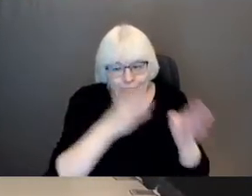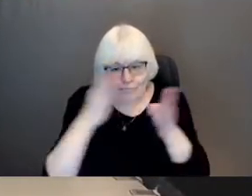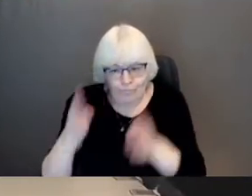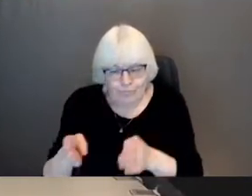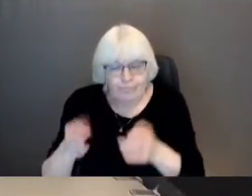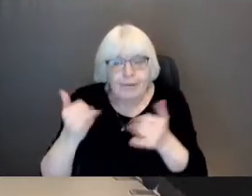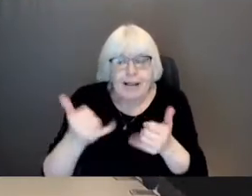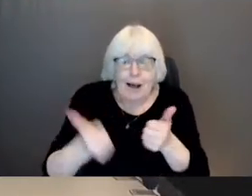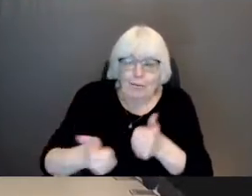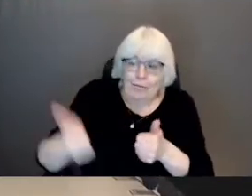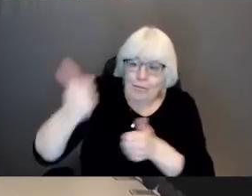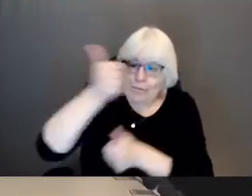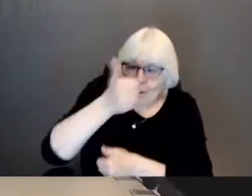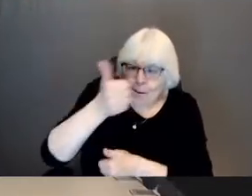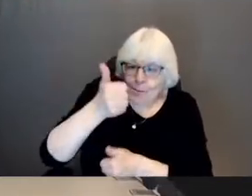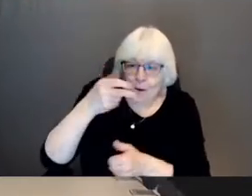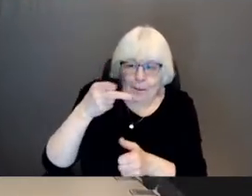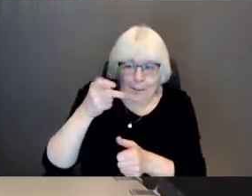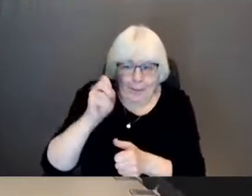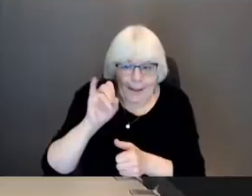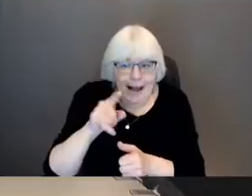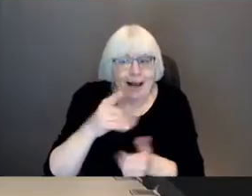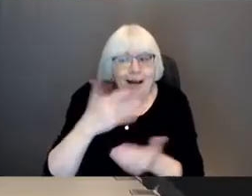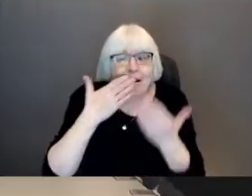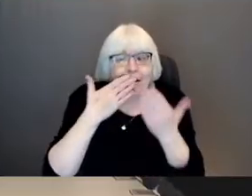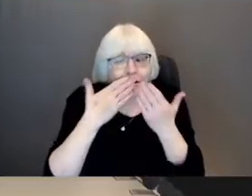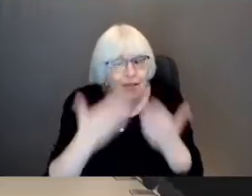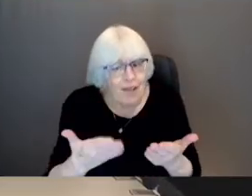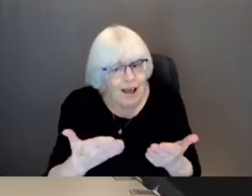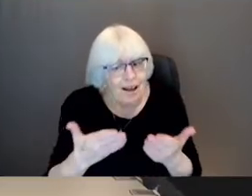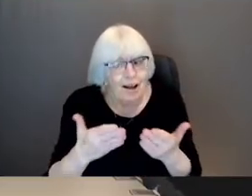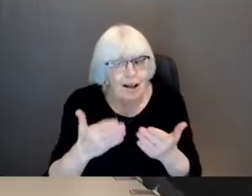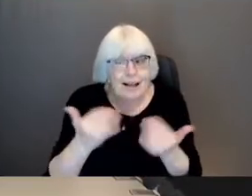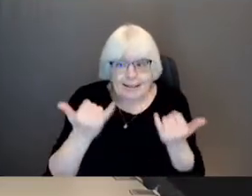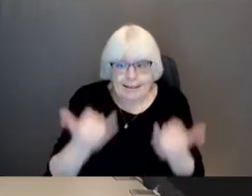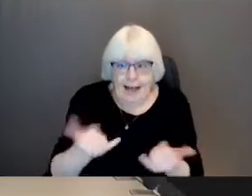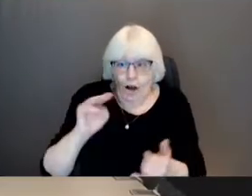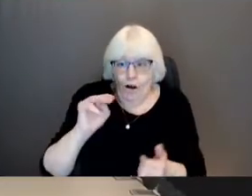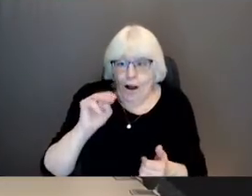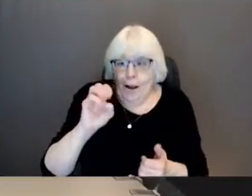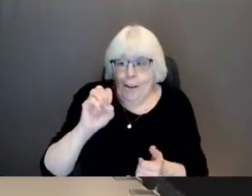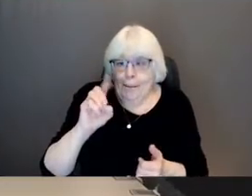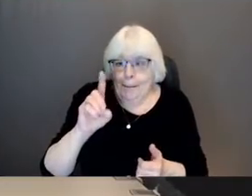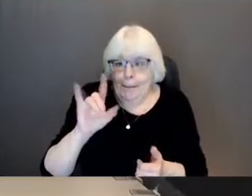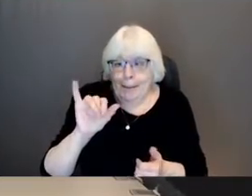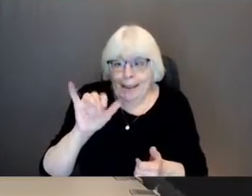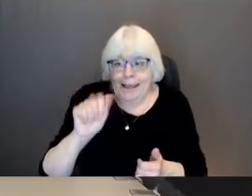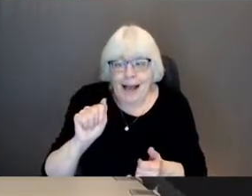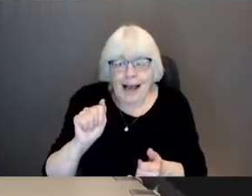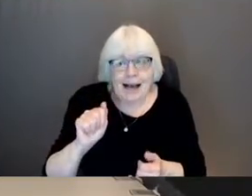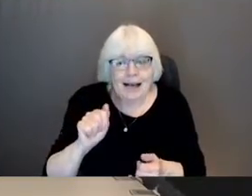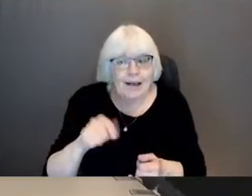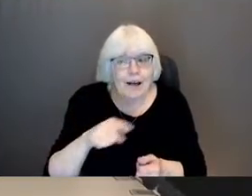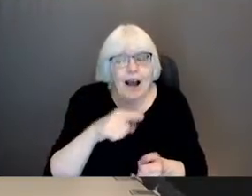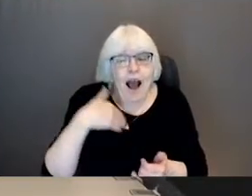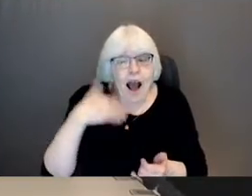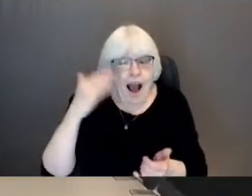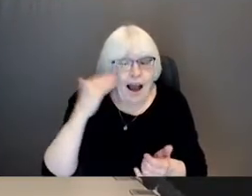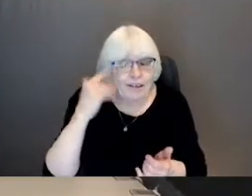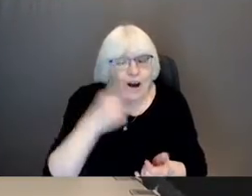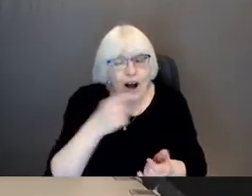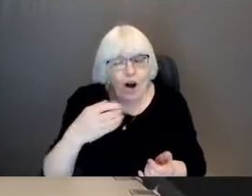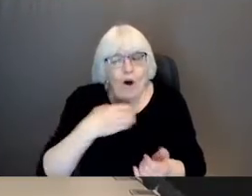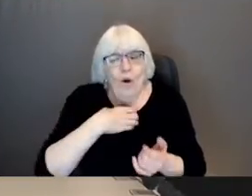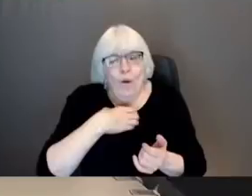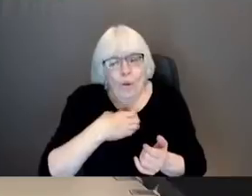about how much time you all love to spend with us and how much time you get. Dr. Morrison does have a hard stop here, so if we could go